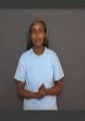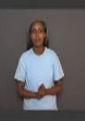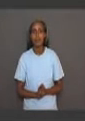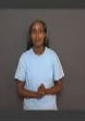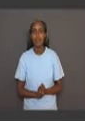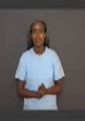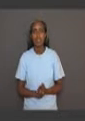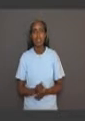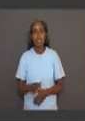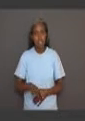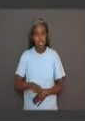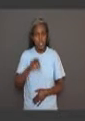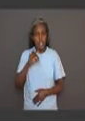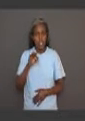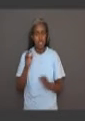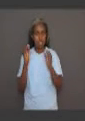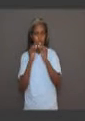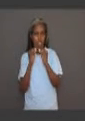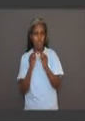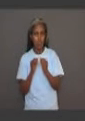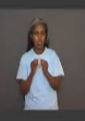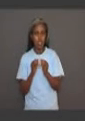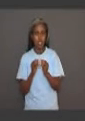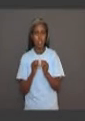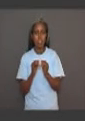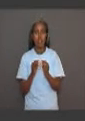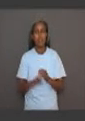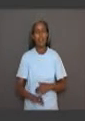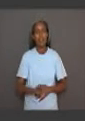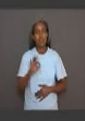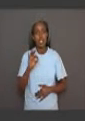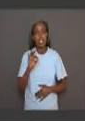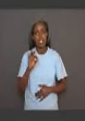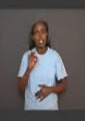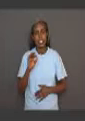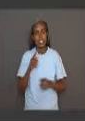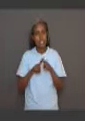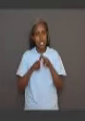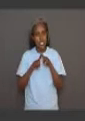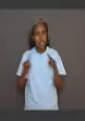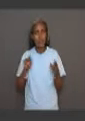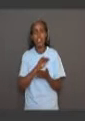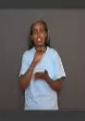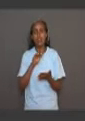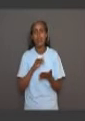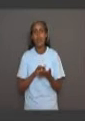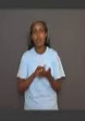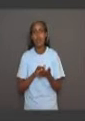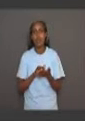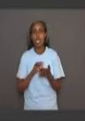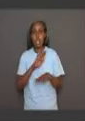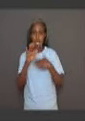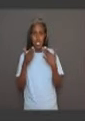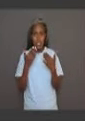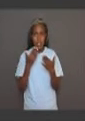The gain is calculated by finding the difference between the